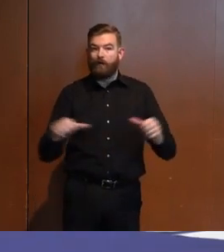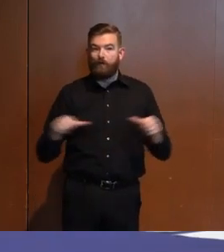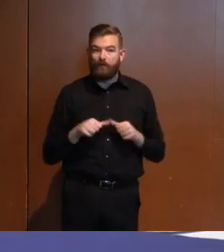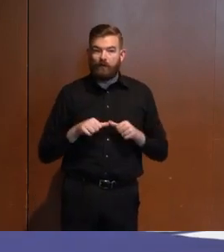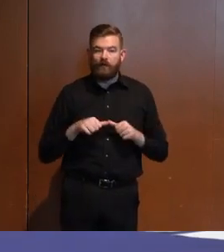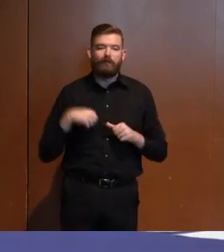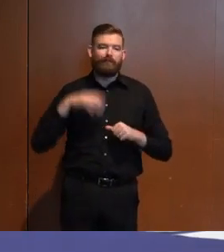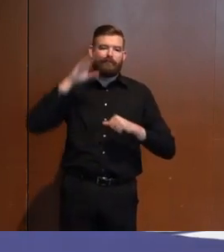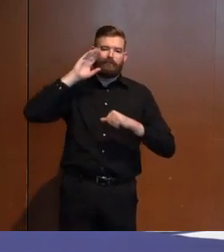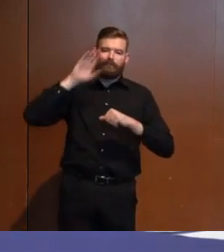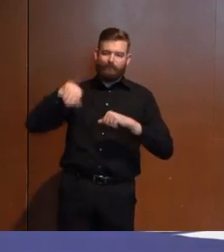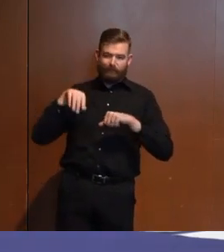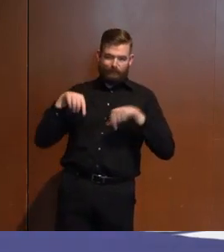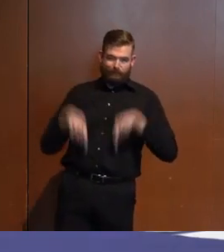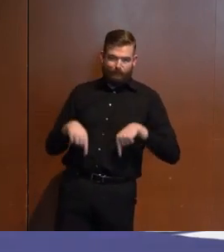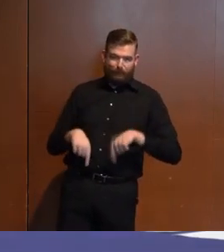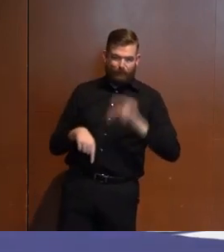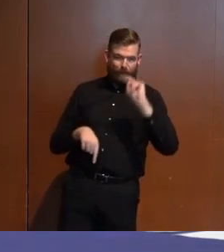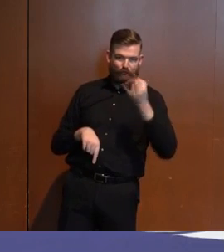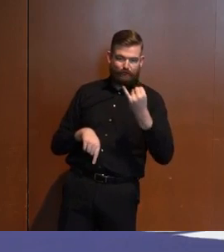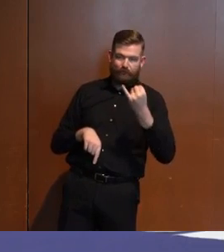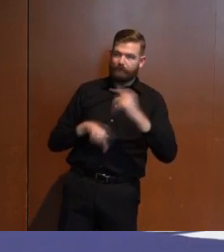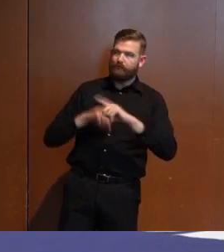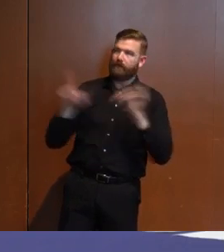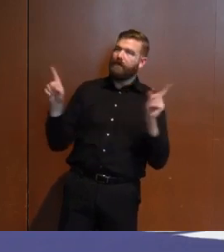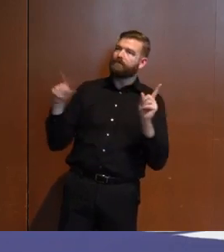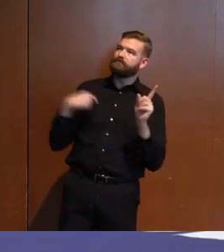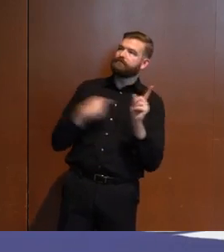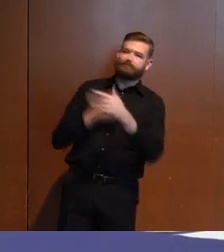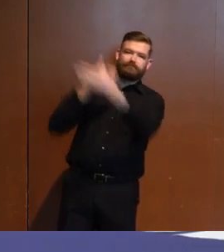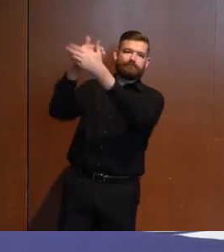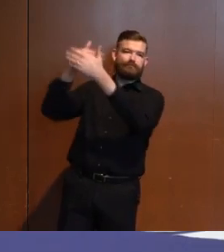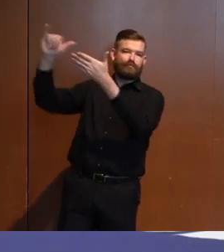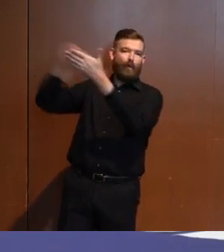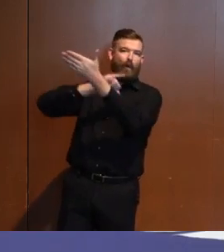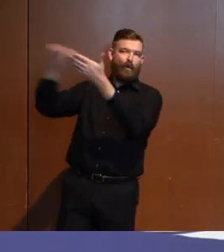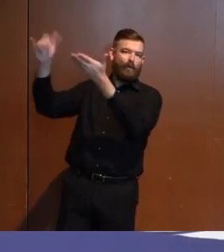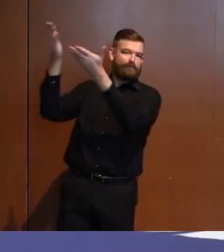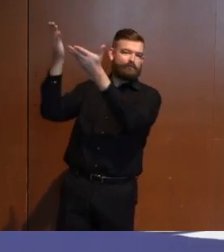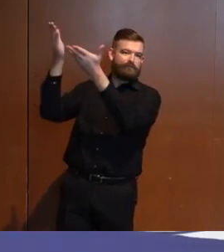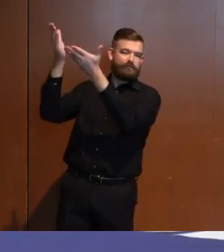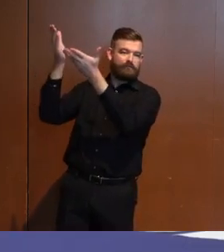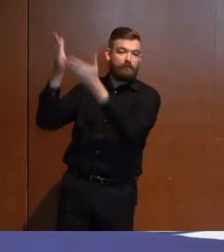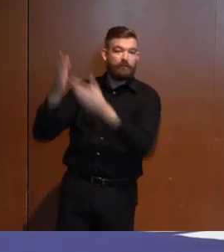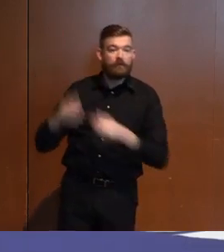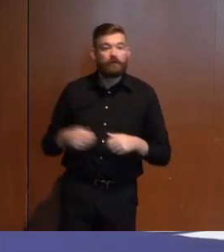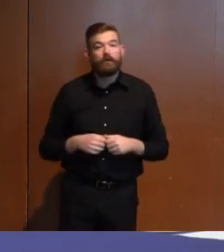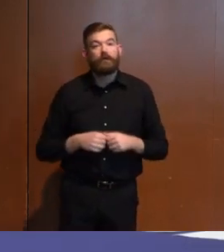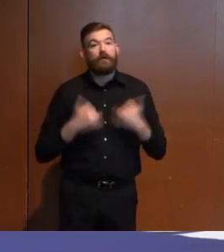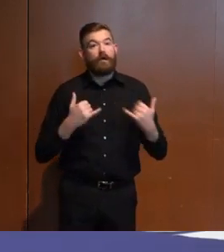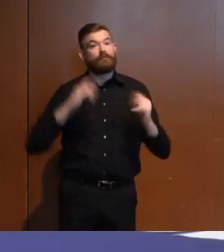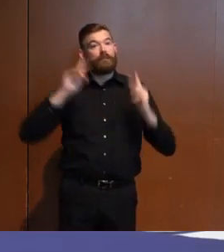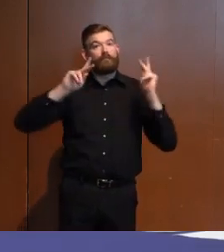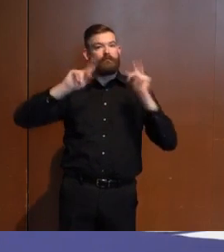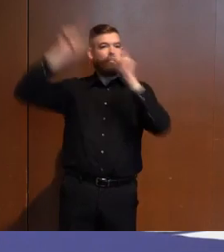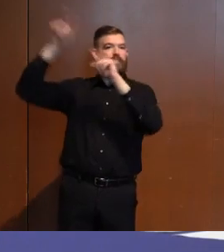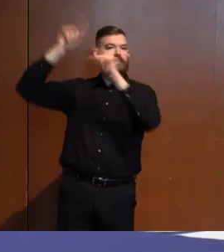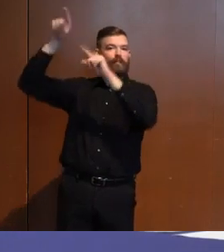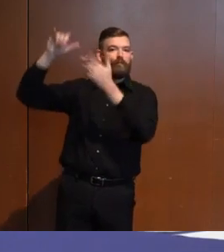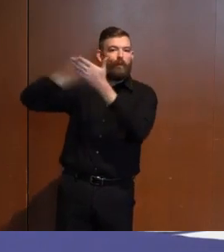We don't have a whole lot of people crossing the Hudson these days. If you look at NJ Transit ridership, down 90%.